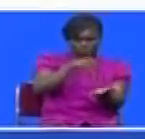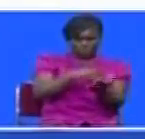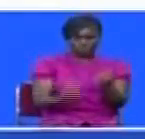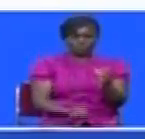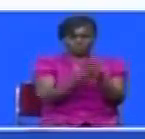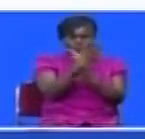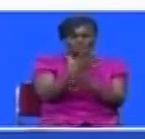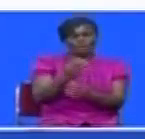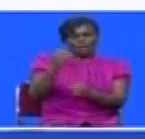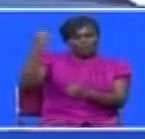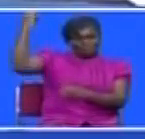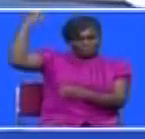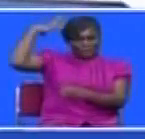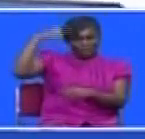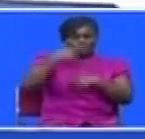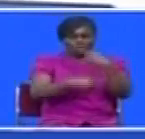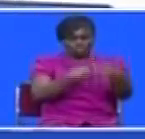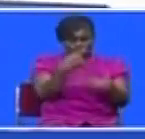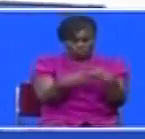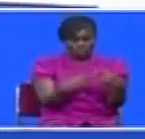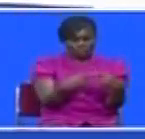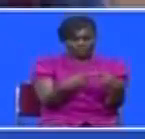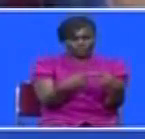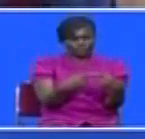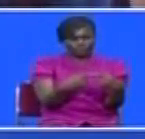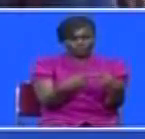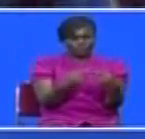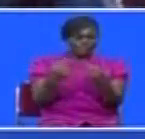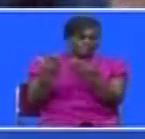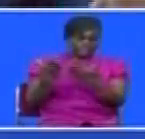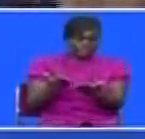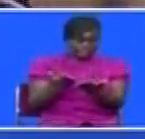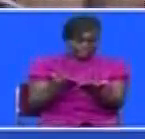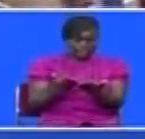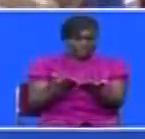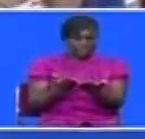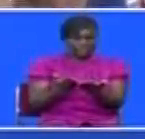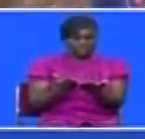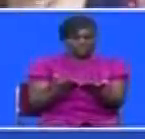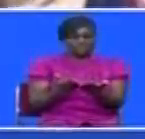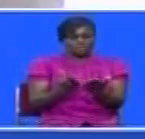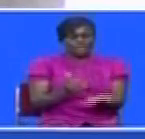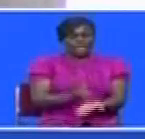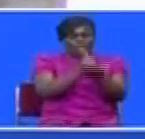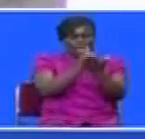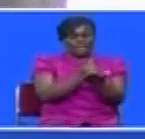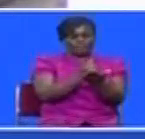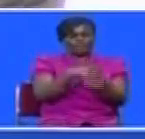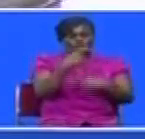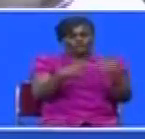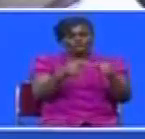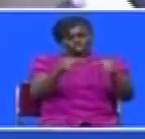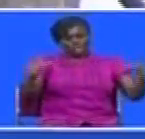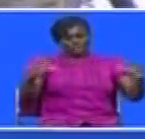of concrete poles to run predominantly with the wooden poles. This, Ben Chumo says, will ensure durability